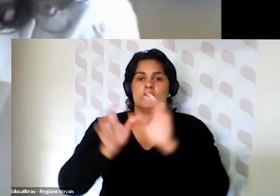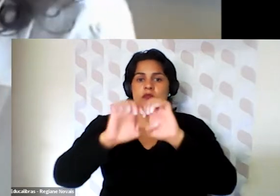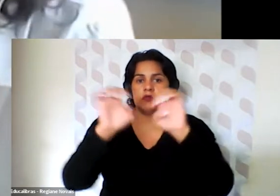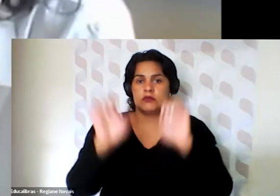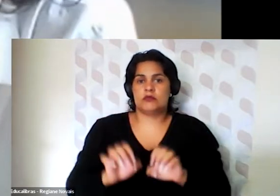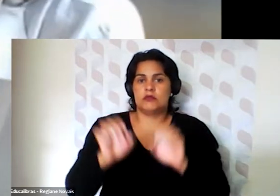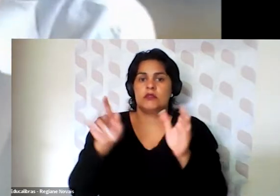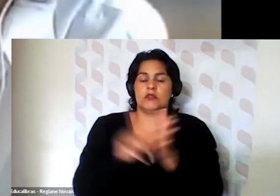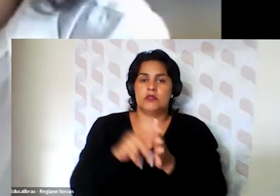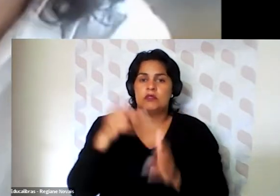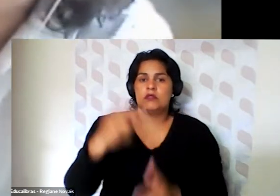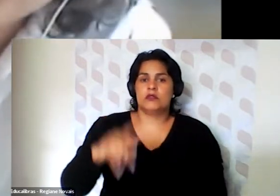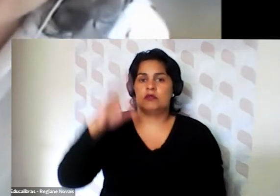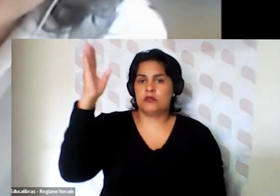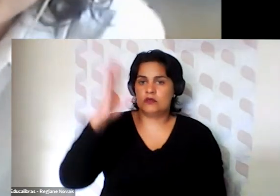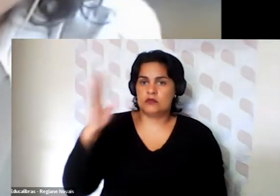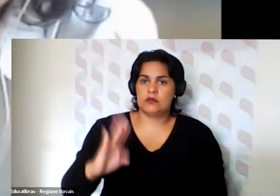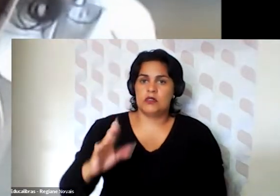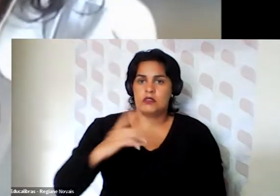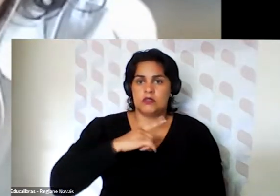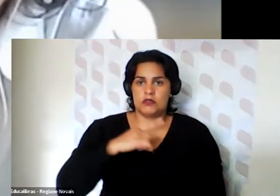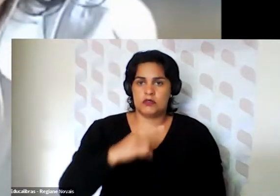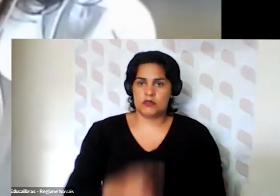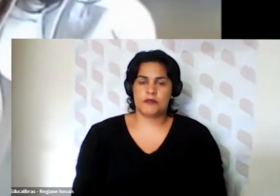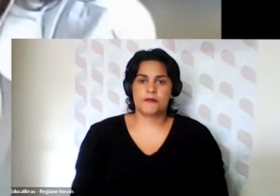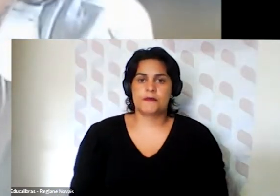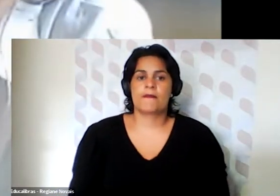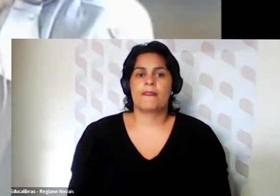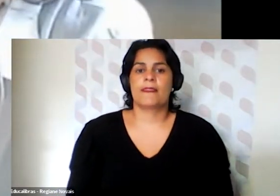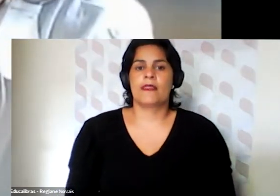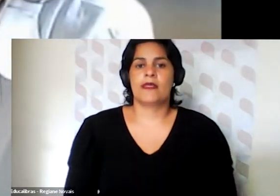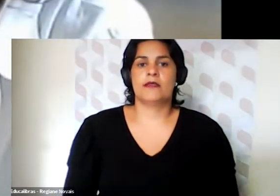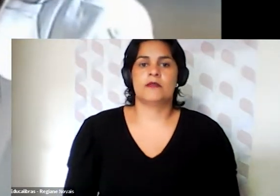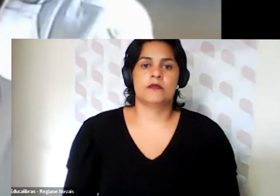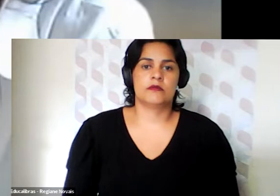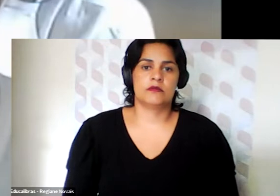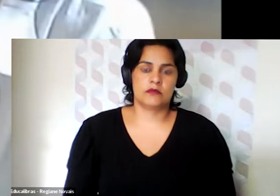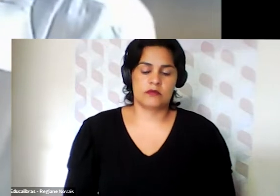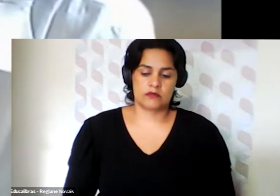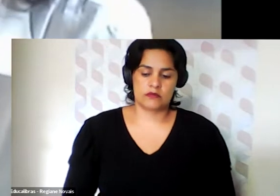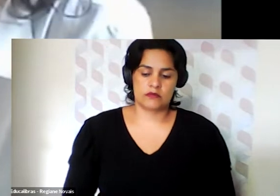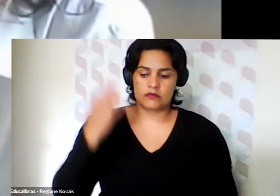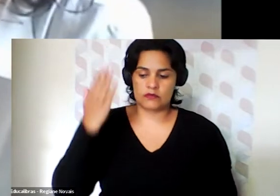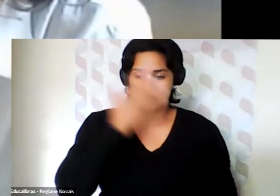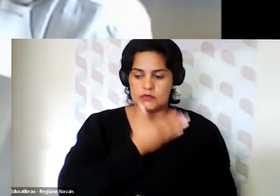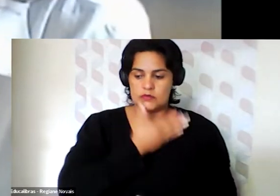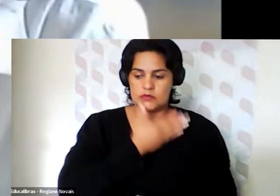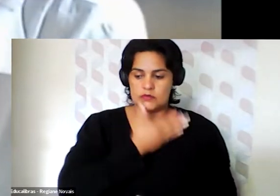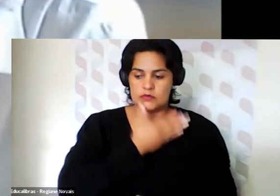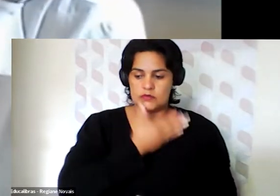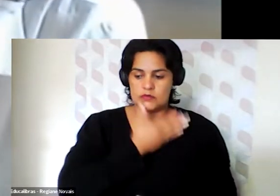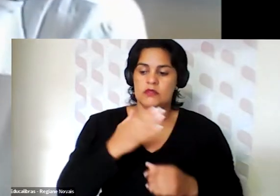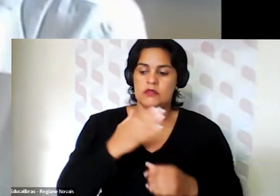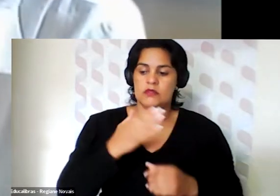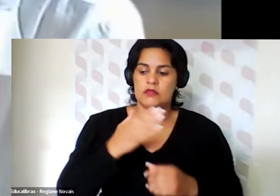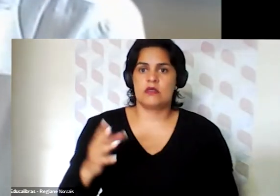Afro-Brazilian communities, human rights defenders, poor migrant workers, women and children. Unfortunately, we believe